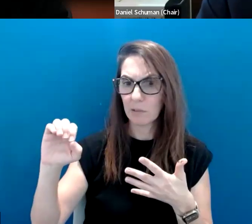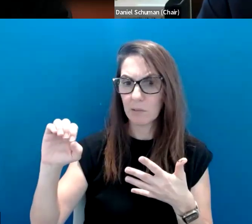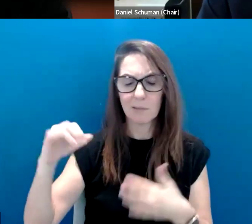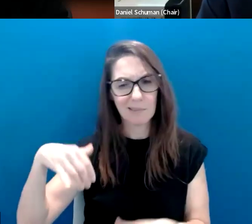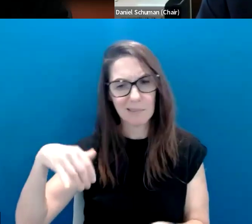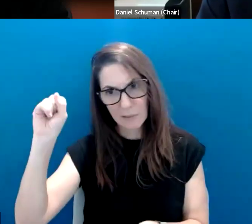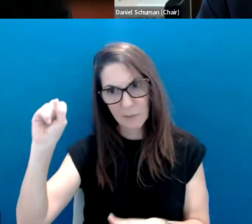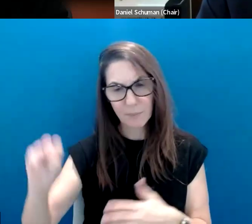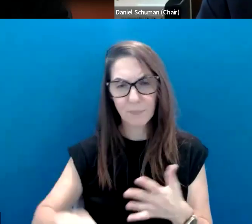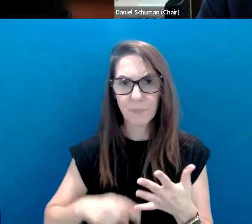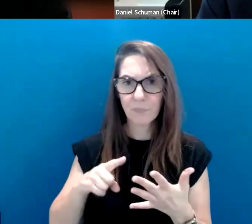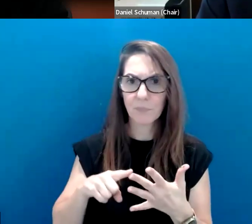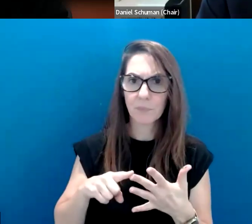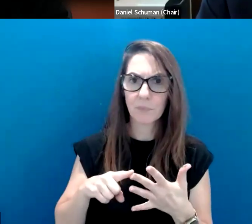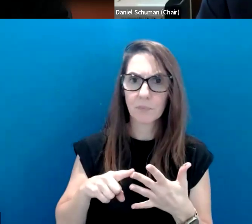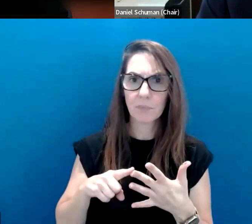Yes.